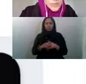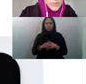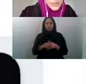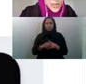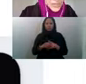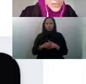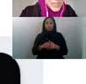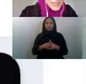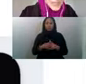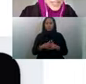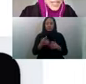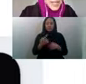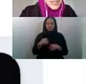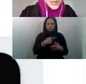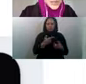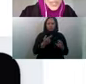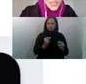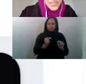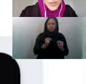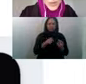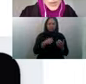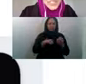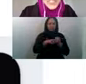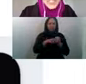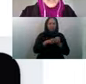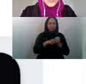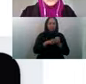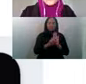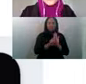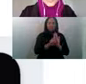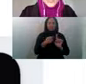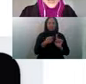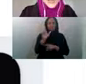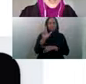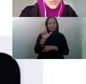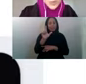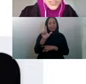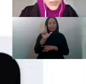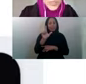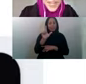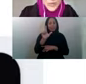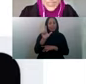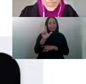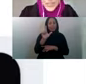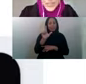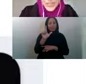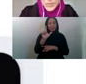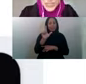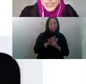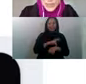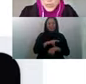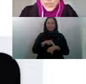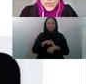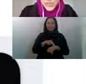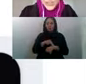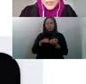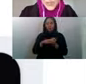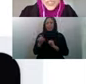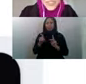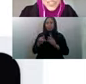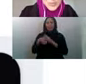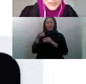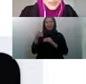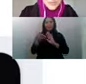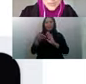imams and laws that are now impacted by COVID. And of course, supporting those outside the community with hardship